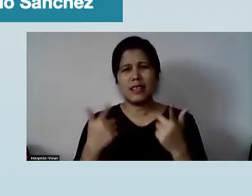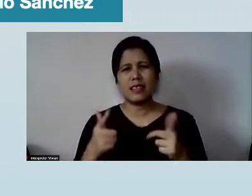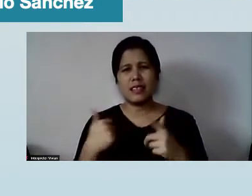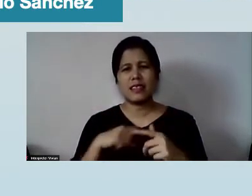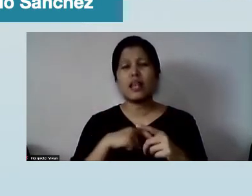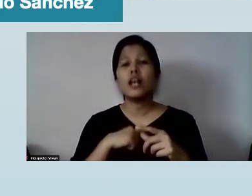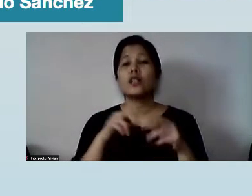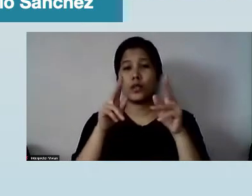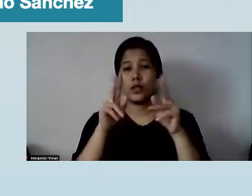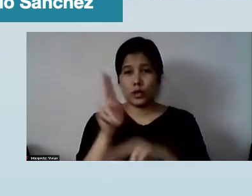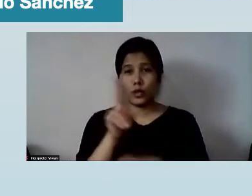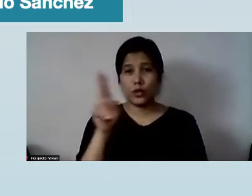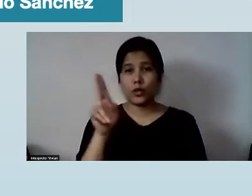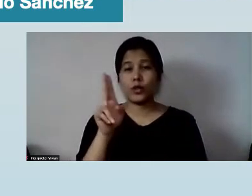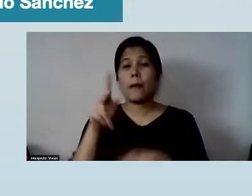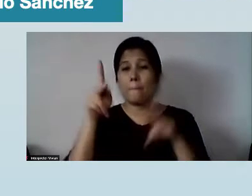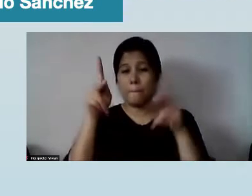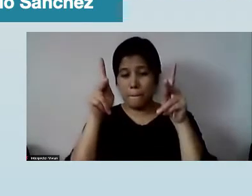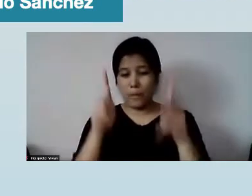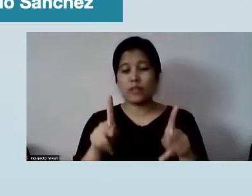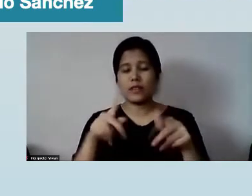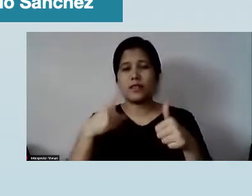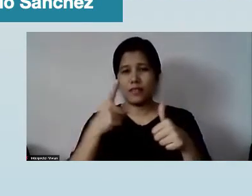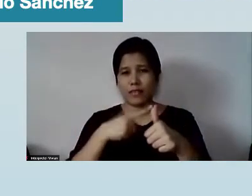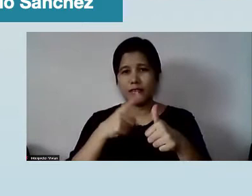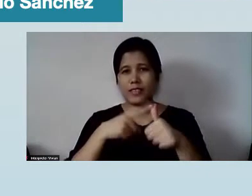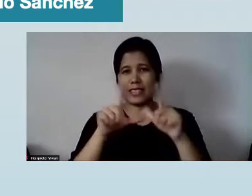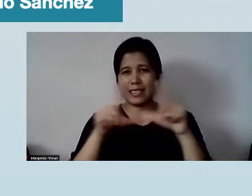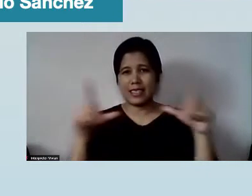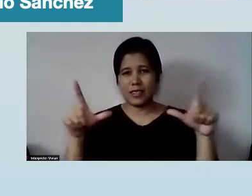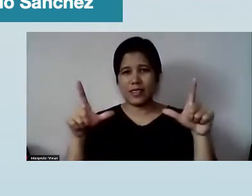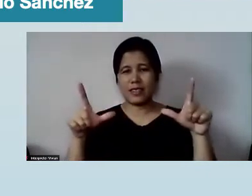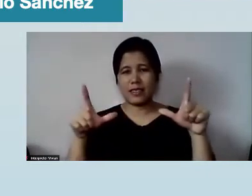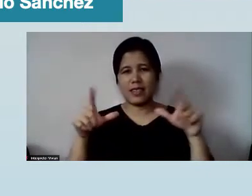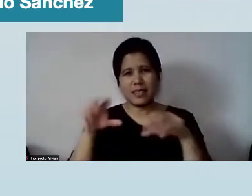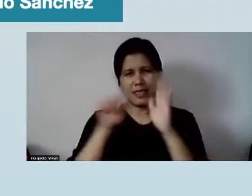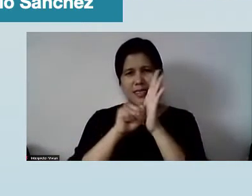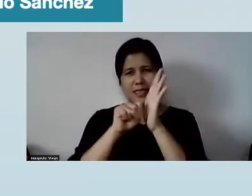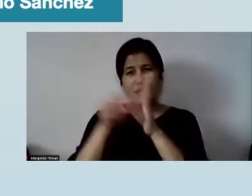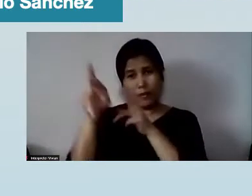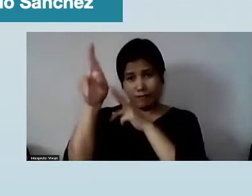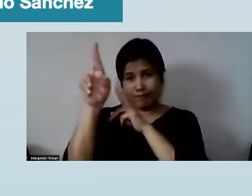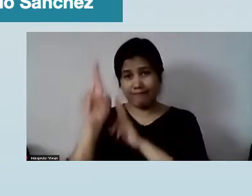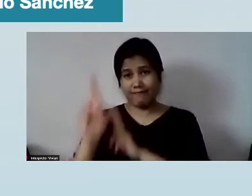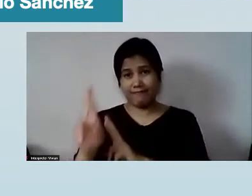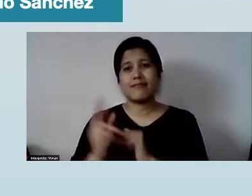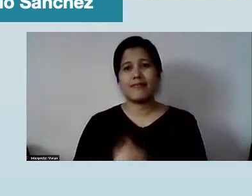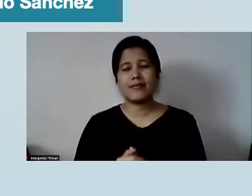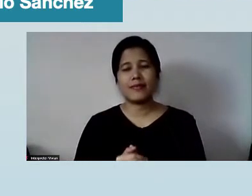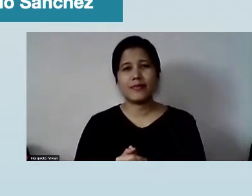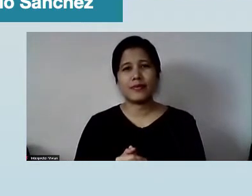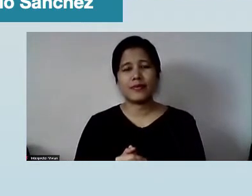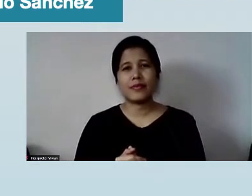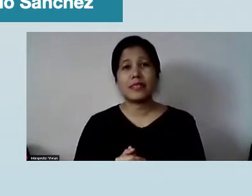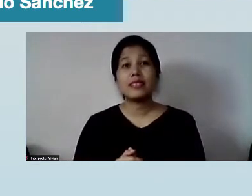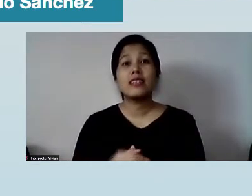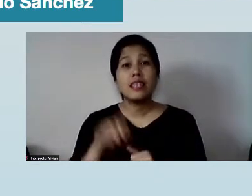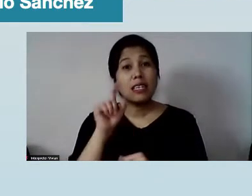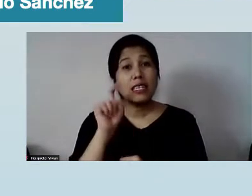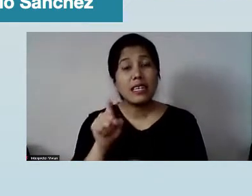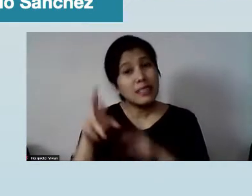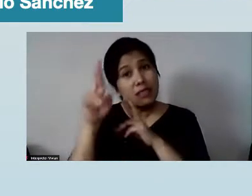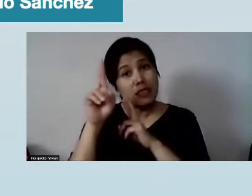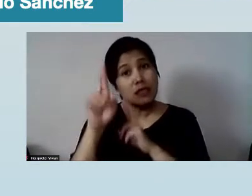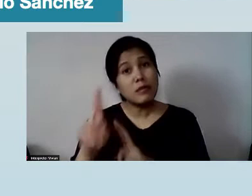use to person first language. That is a sign of respect for them. No. Kasi kailangan irespeto natin.